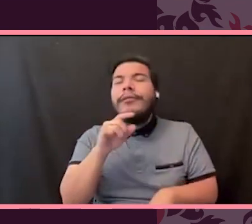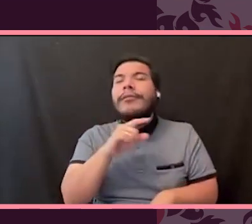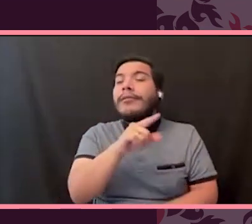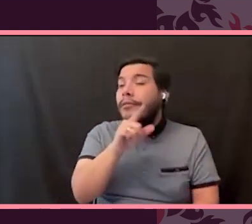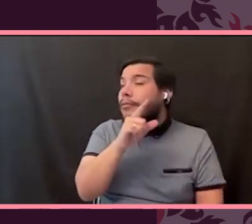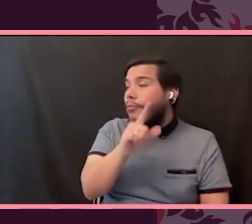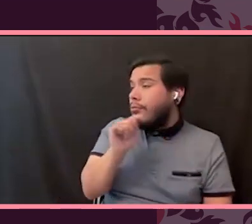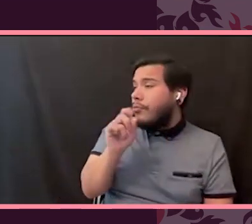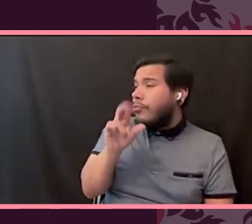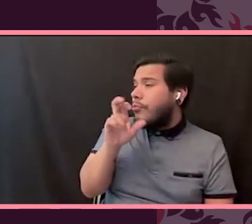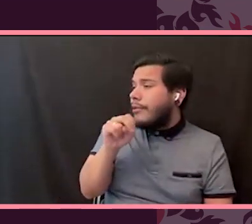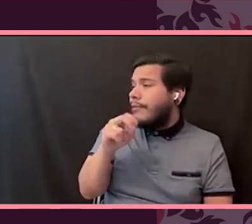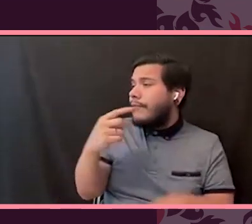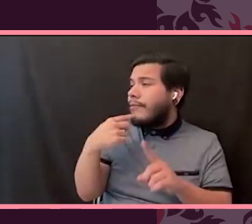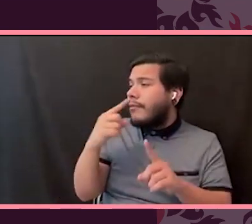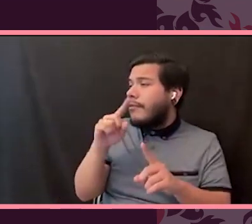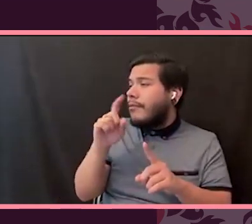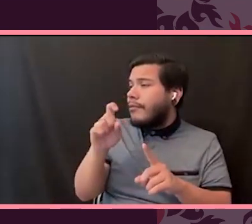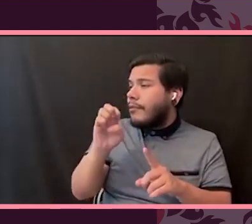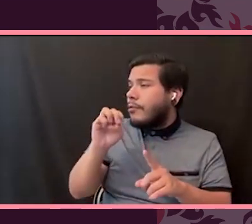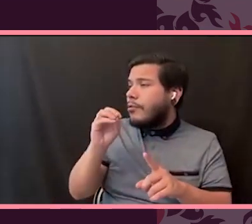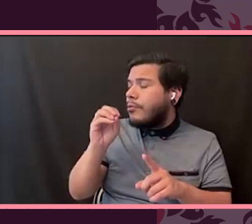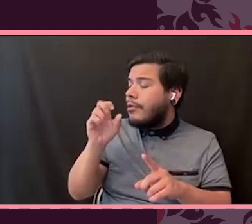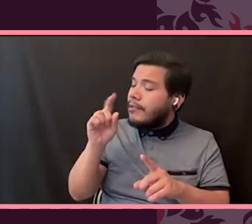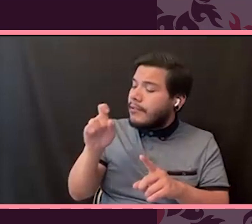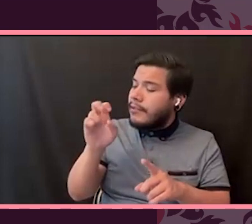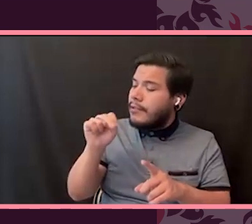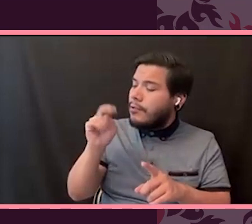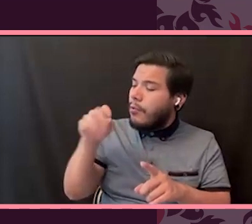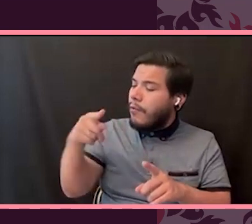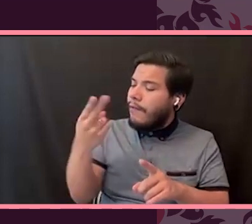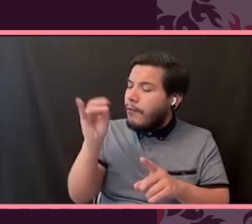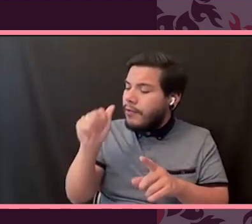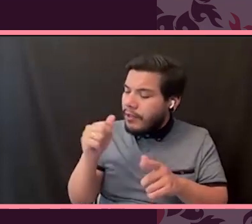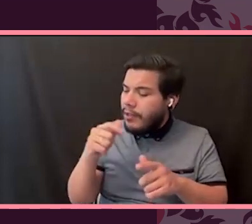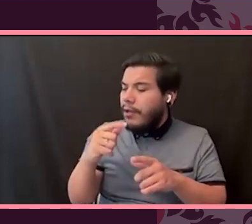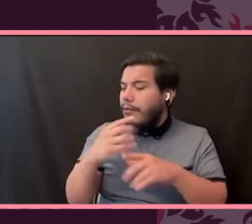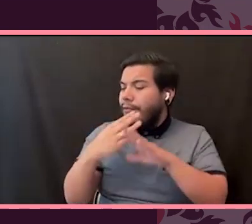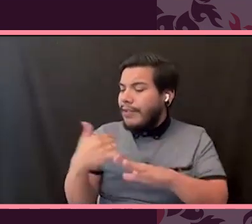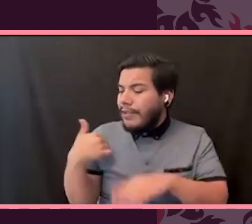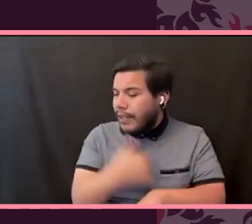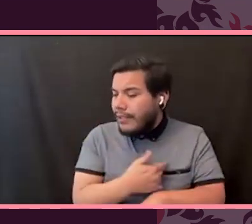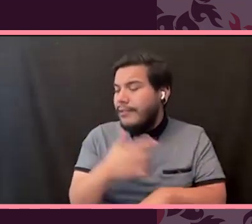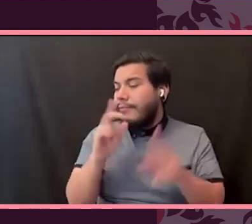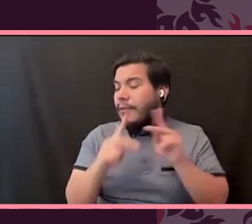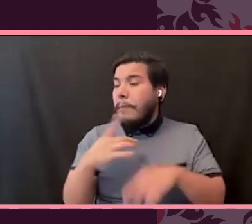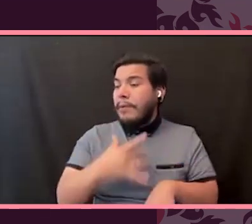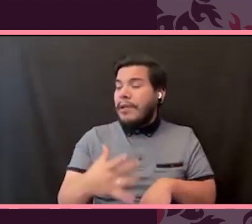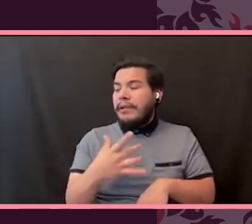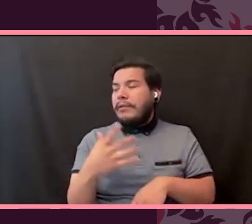xenophobia holding us back. People often just default back to that. And you said, I